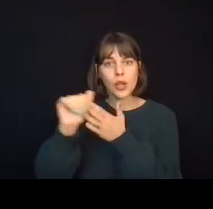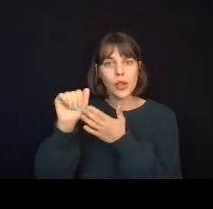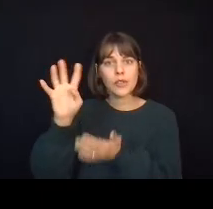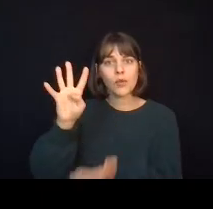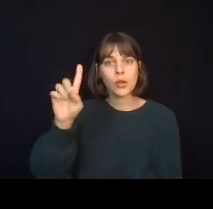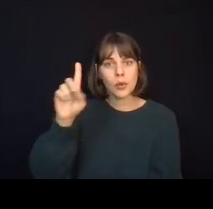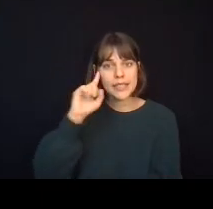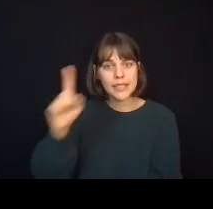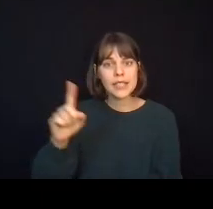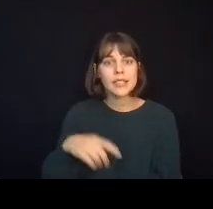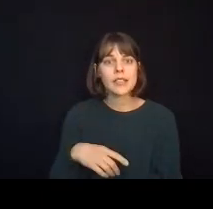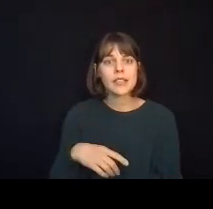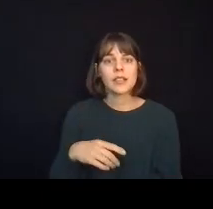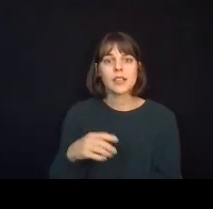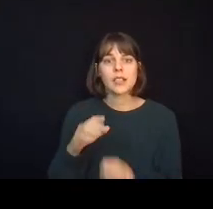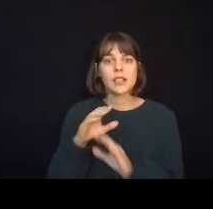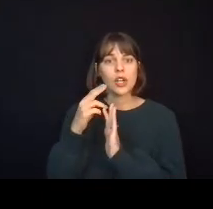bid?